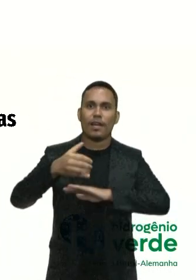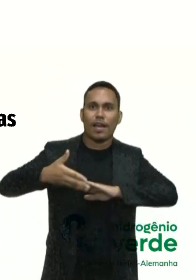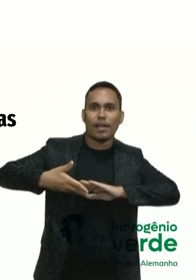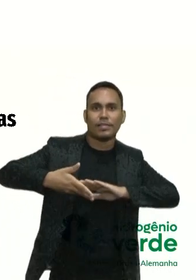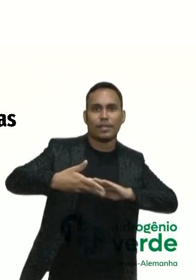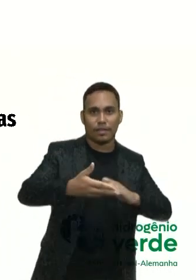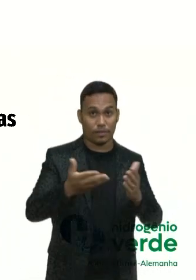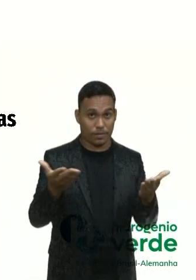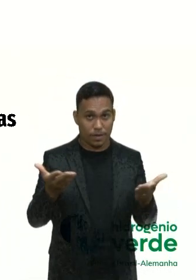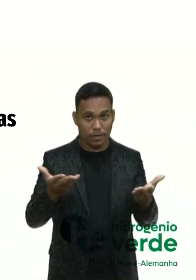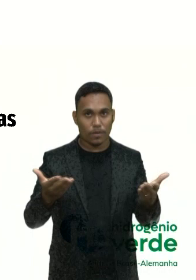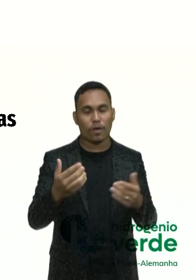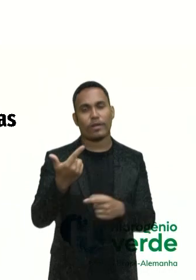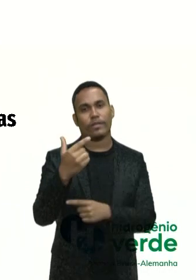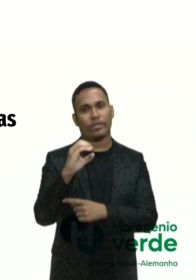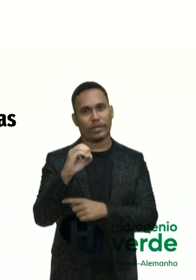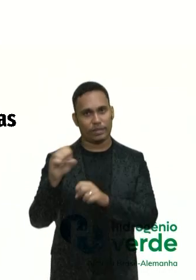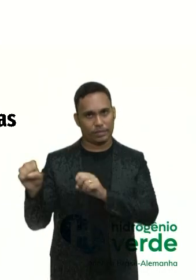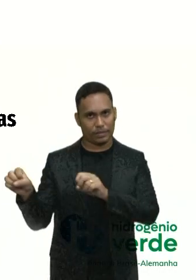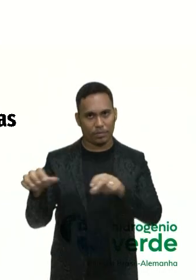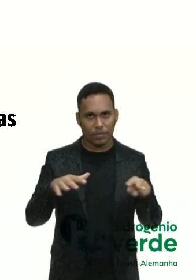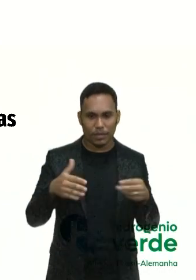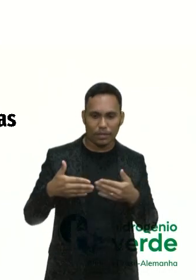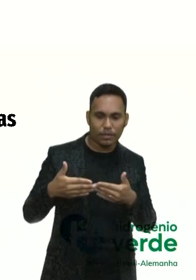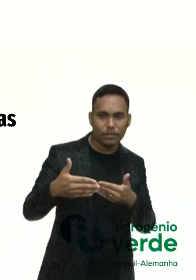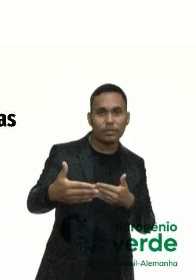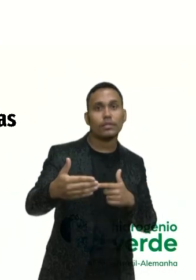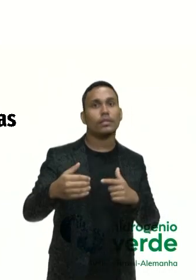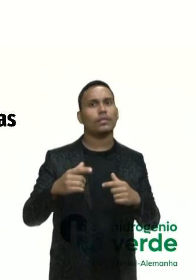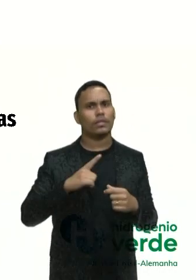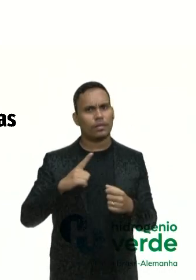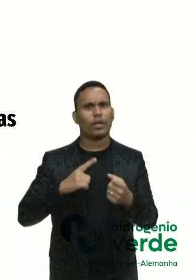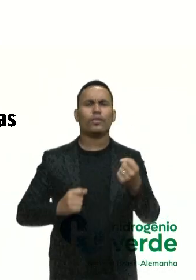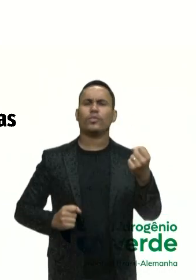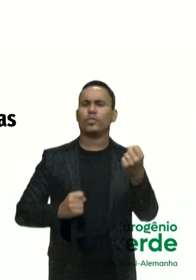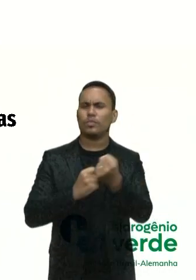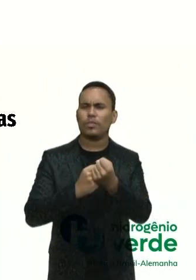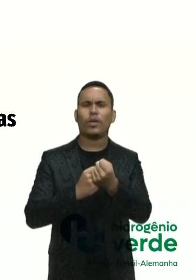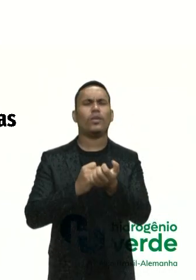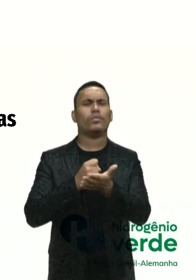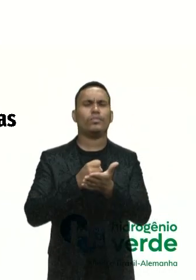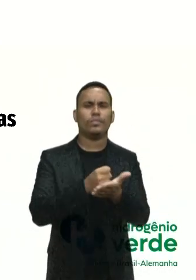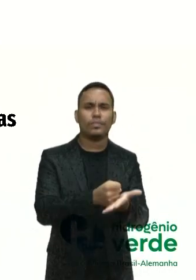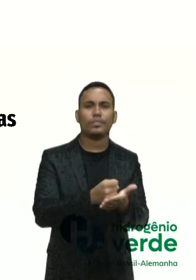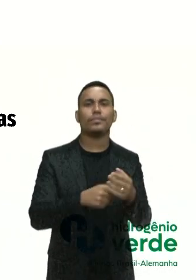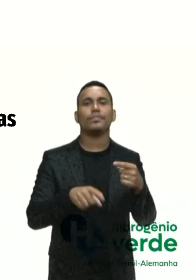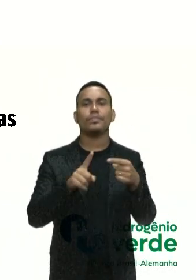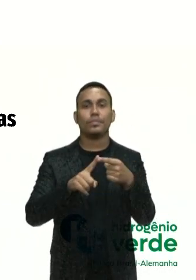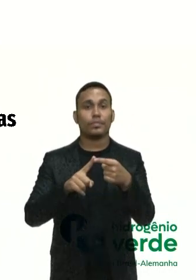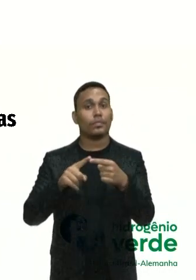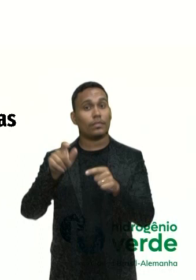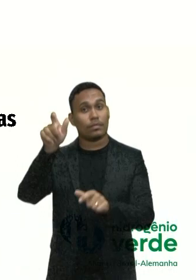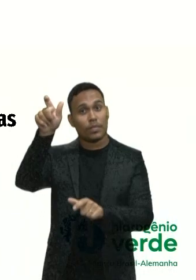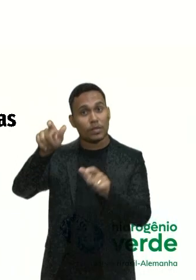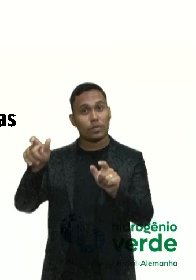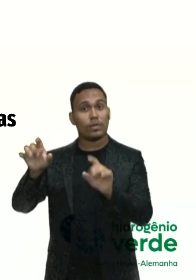being accelerated com todo o suporte necessário. Suporte de